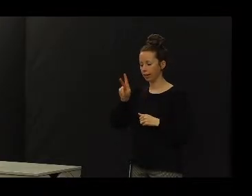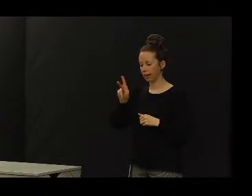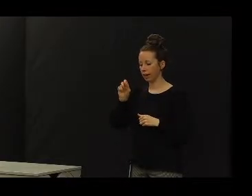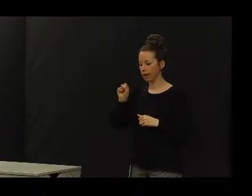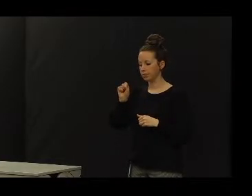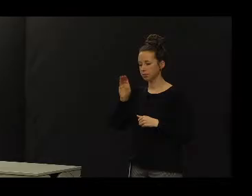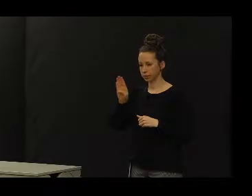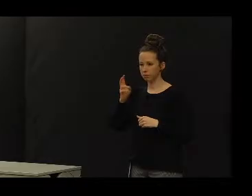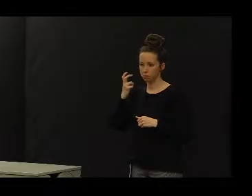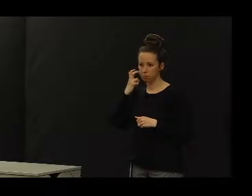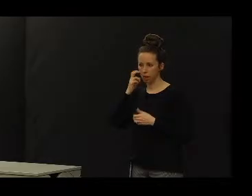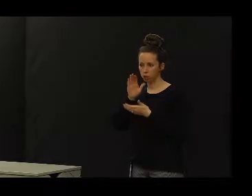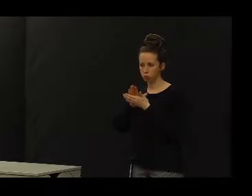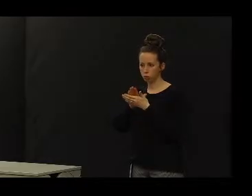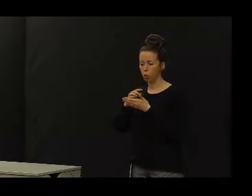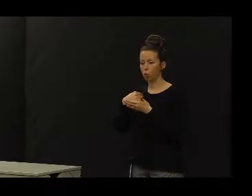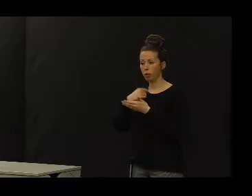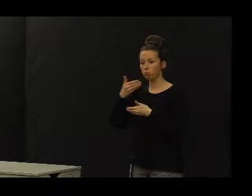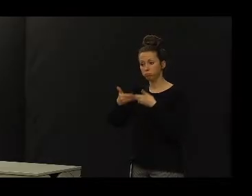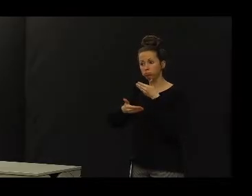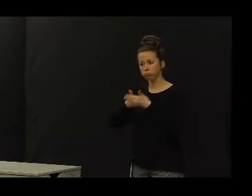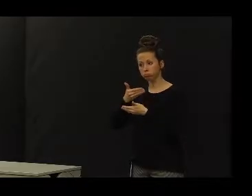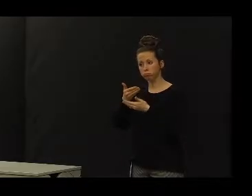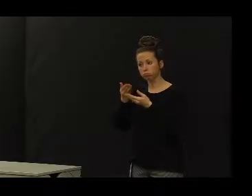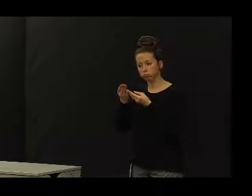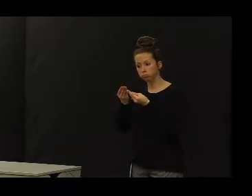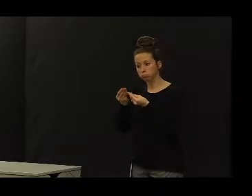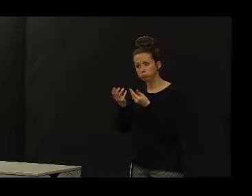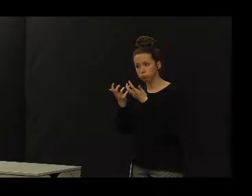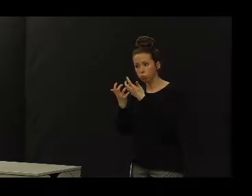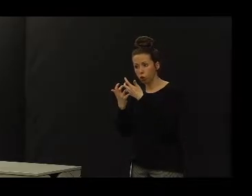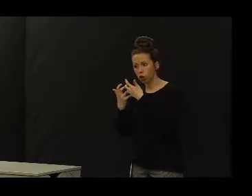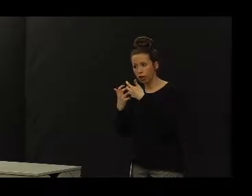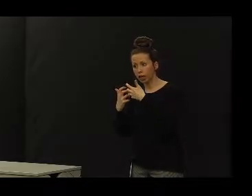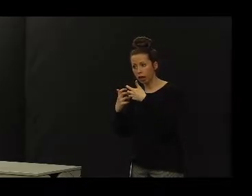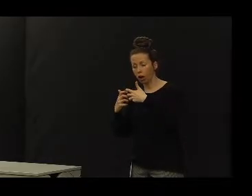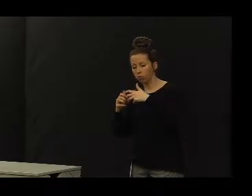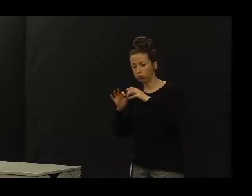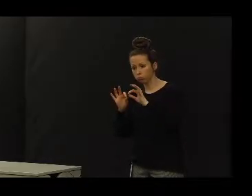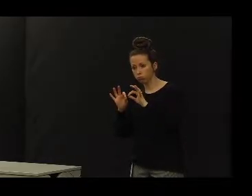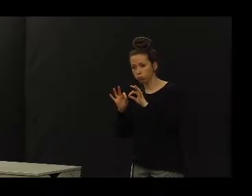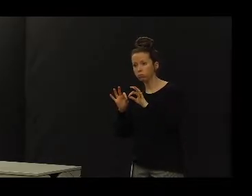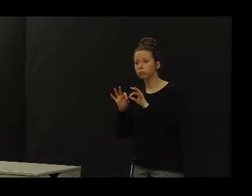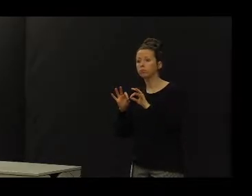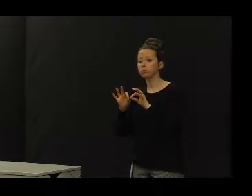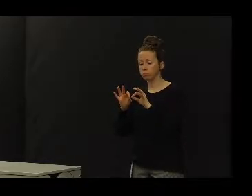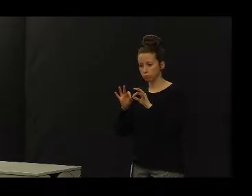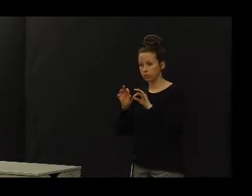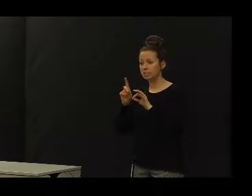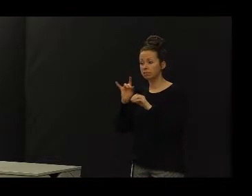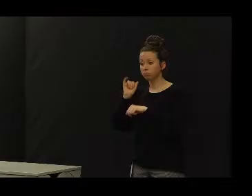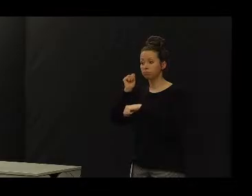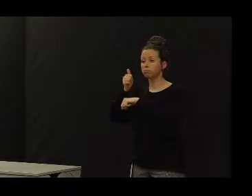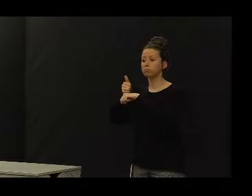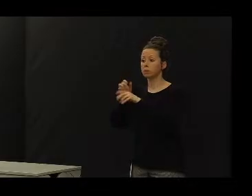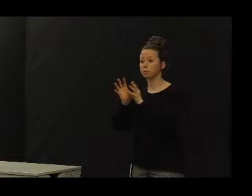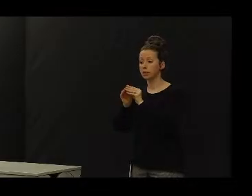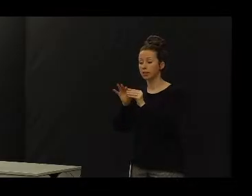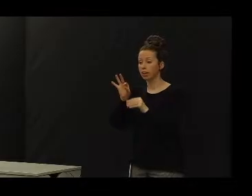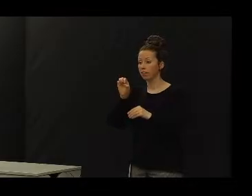And we were in the process of getting that worked out for a while. Everything was going swimmingly. We had the meeting set up for February